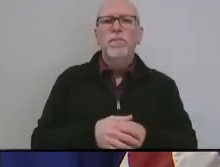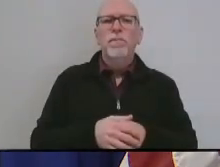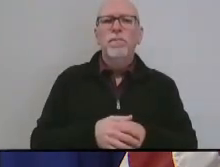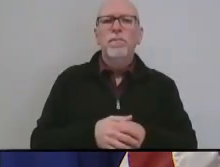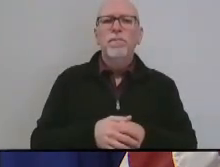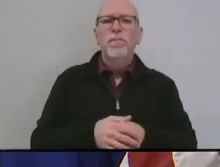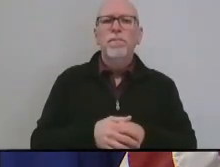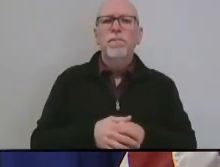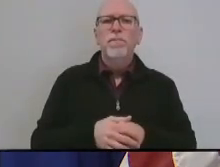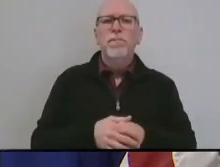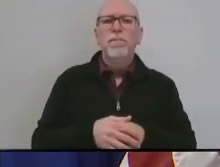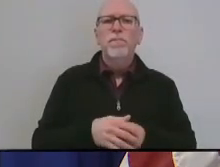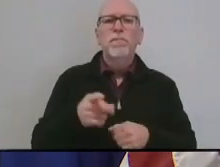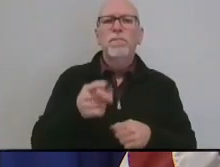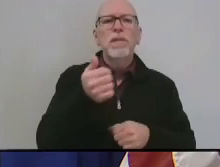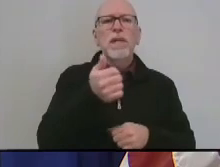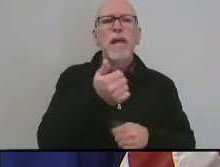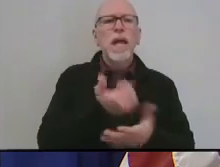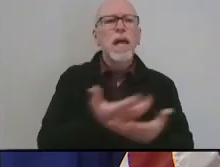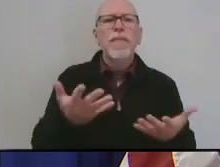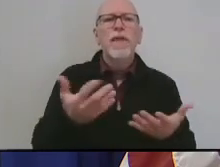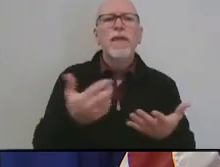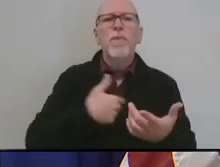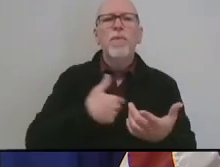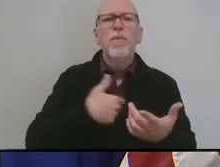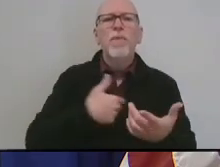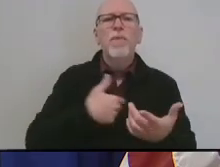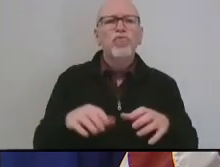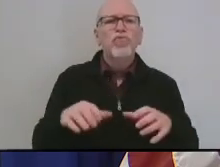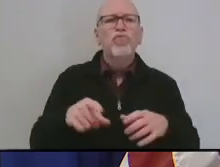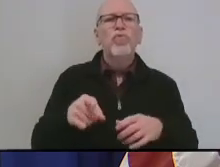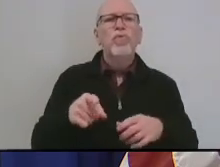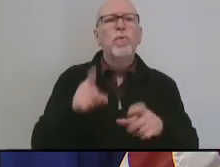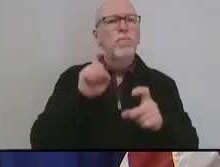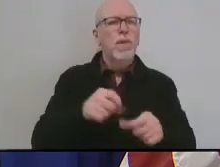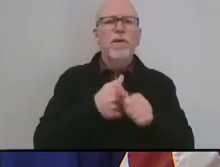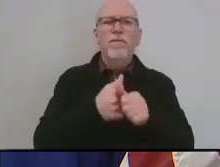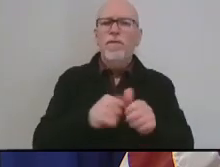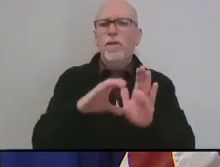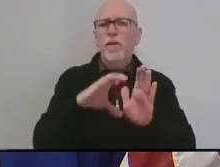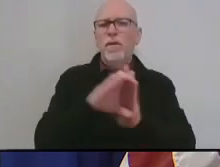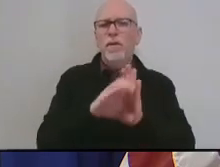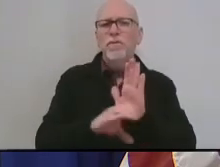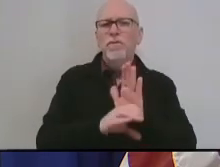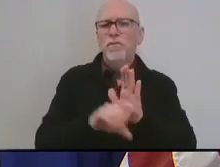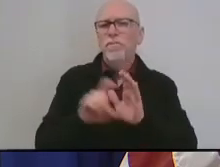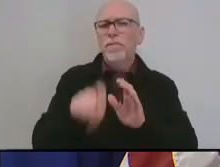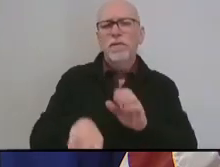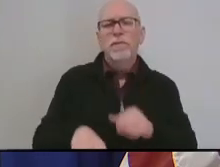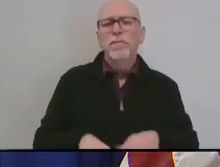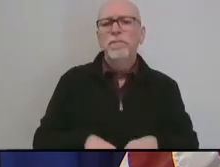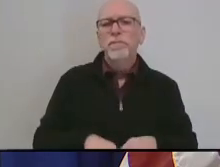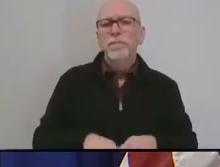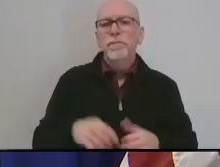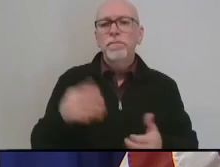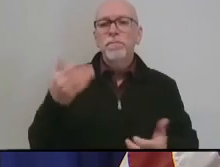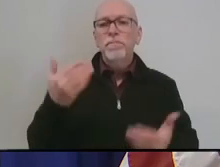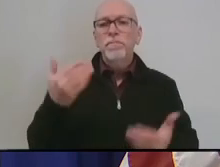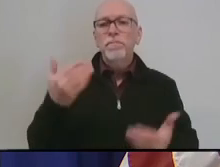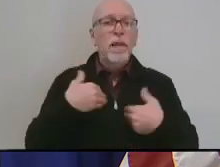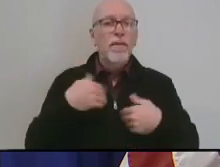that anything we do is constitutional, and there could be a difference of opinion there.